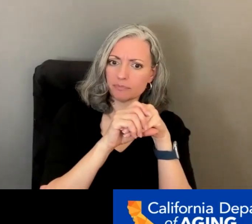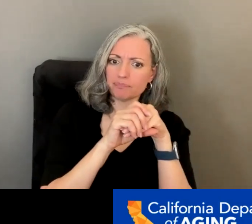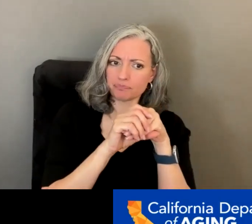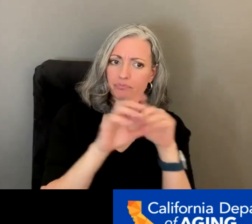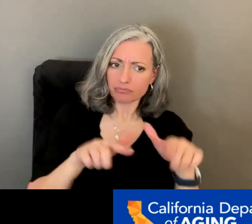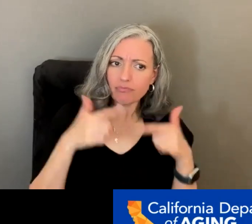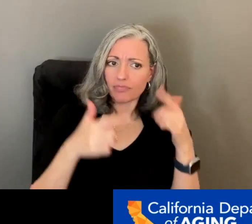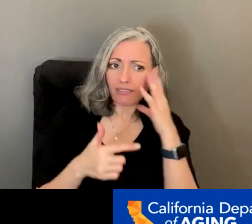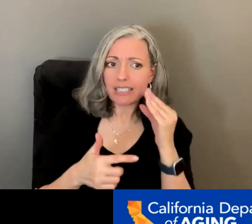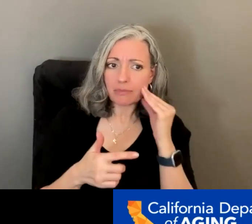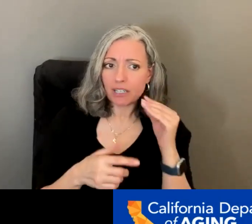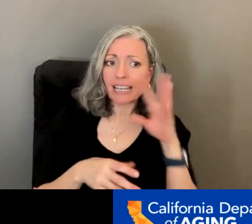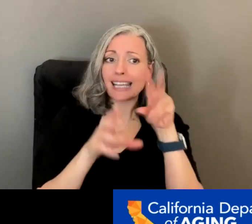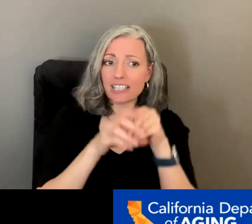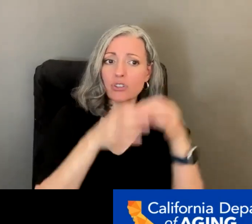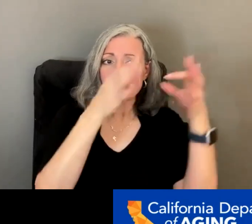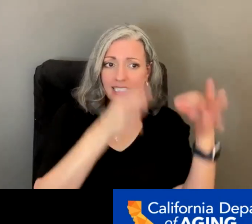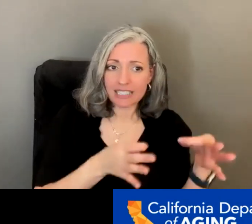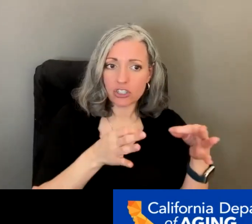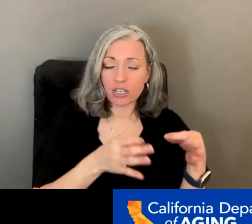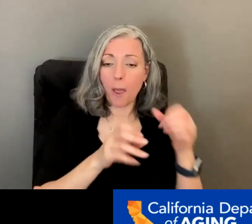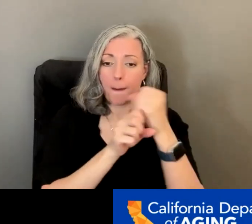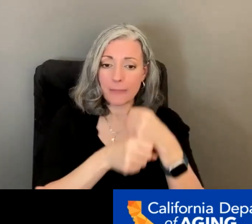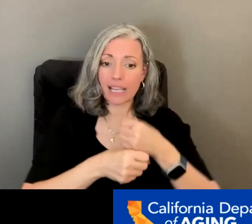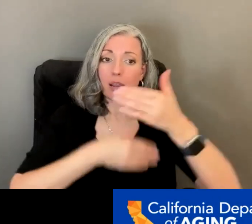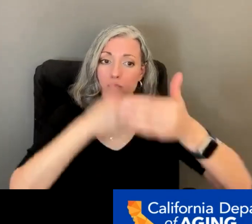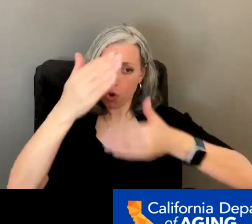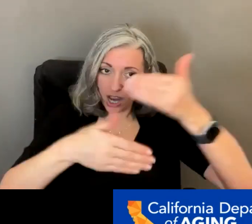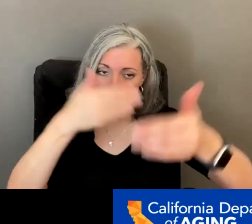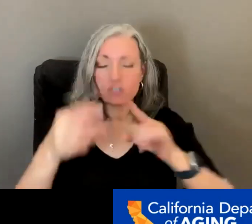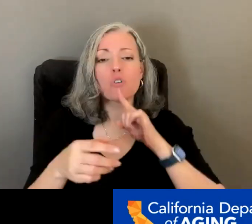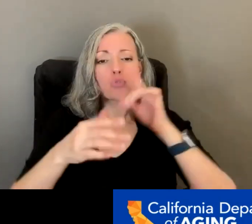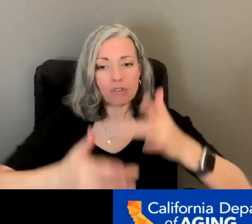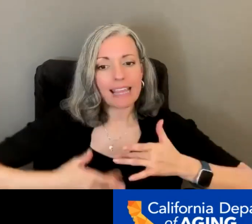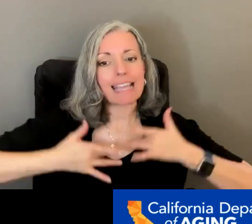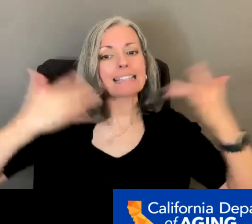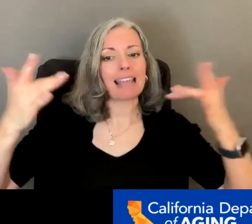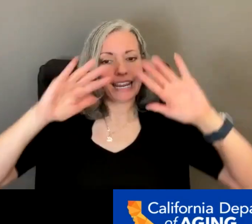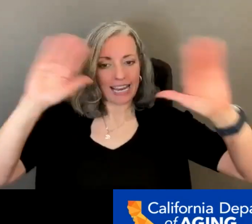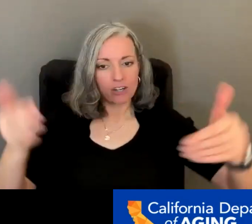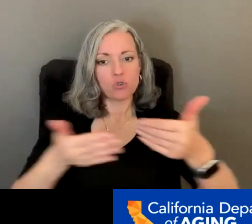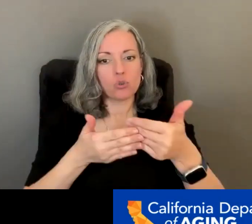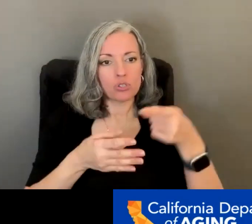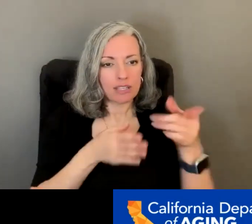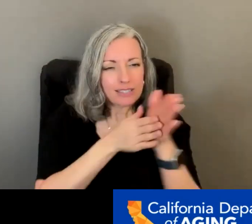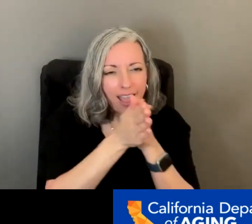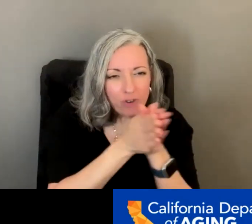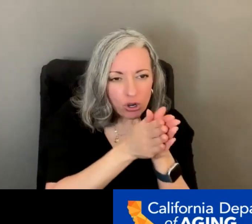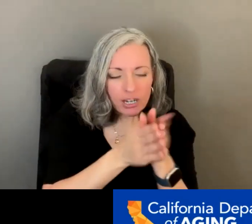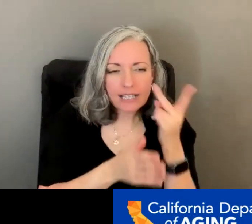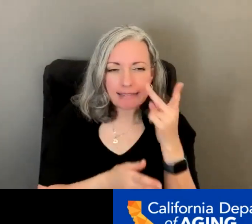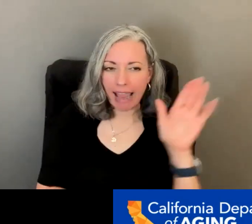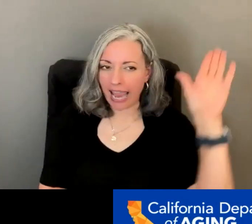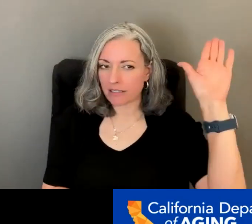experience into the decision-making process. So could be an exciting way to introduce this effort. So I see somebody has their hand